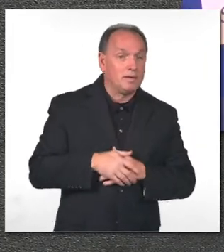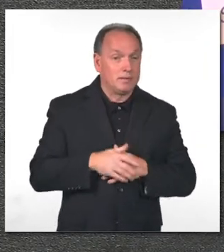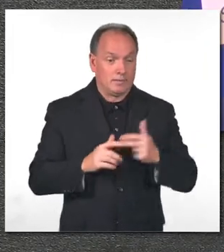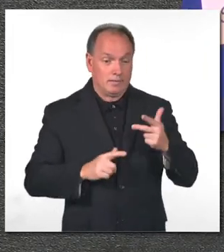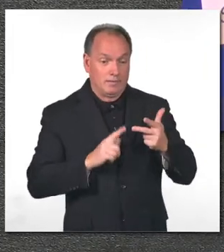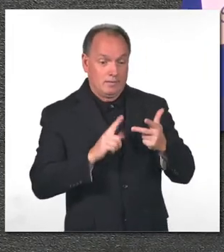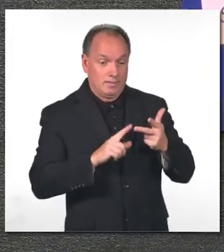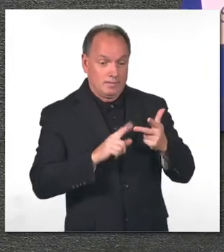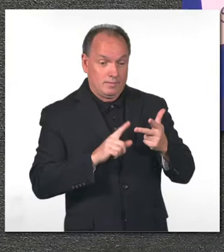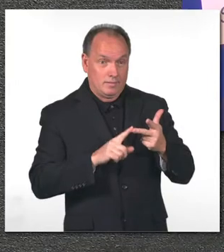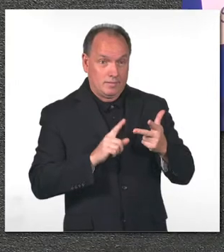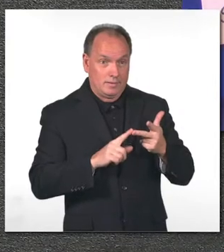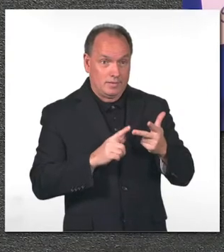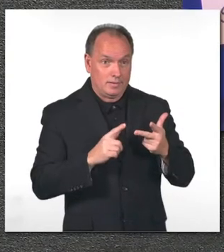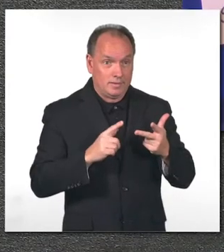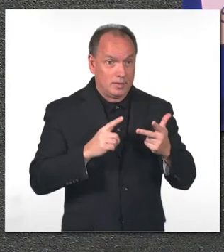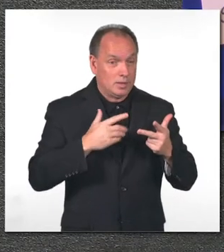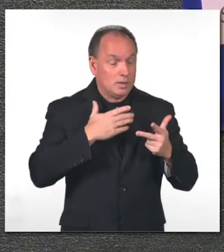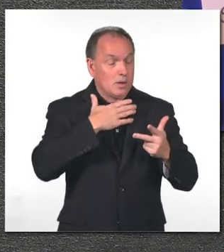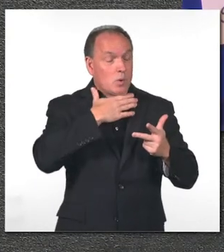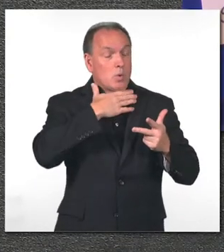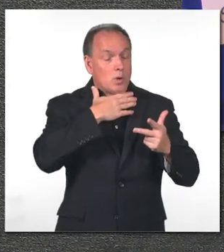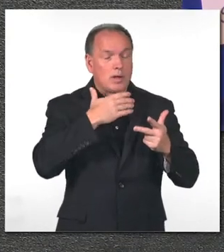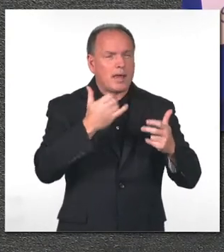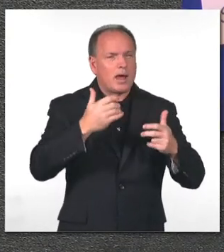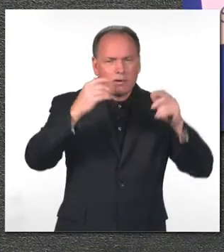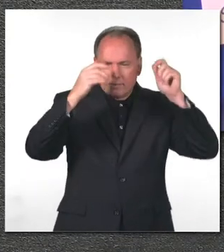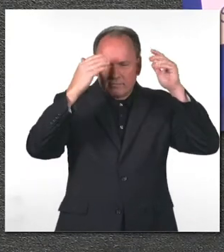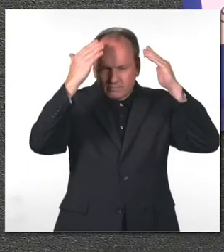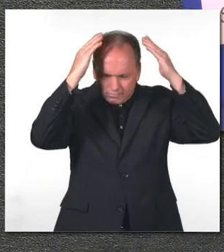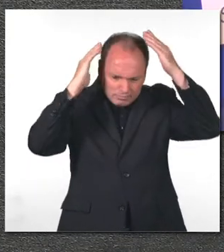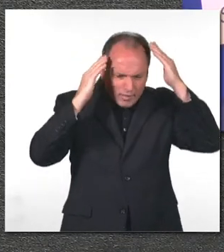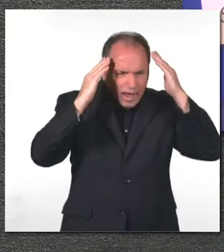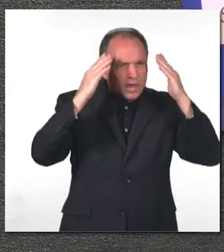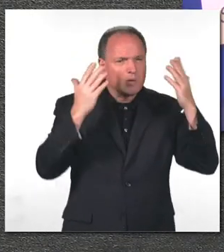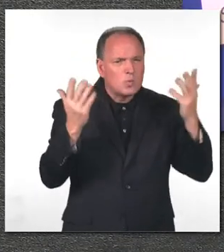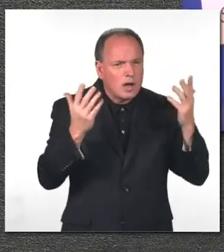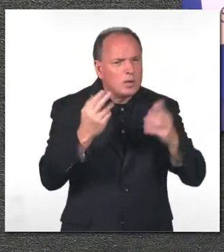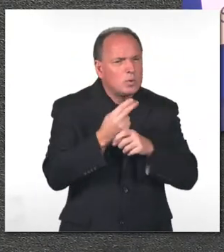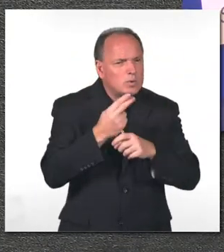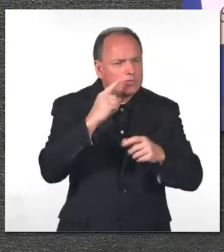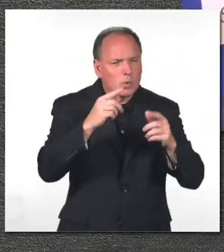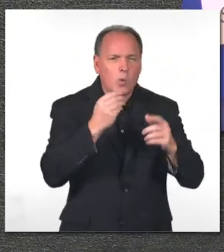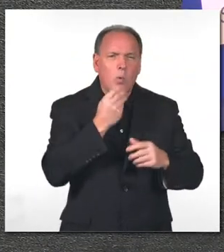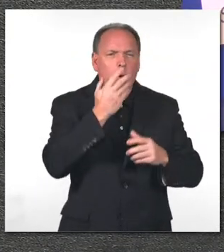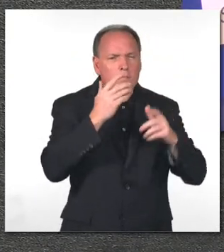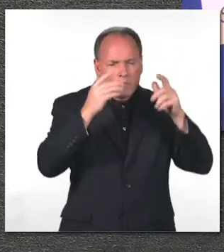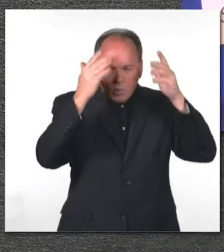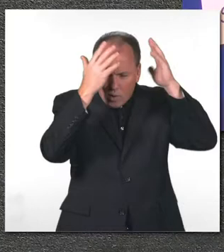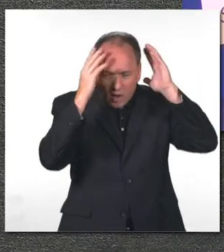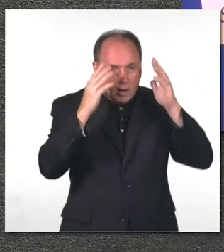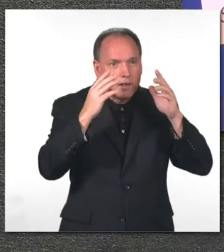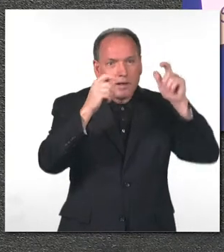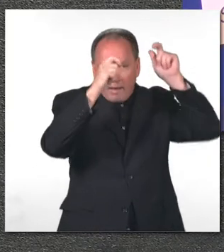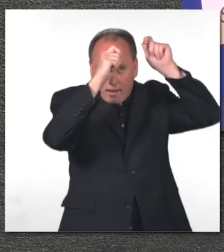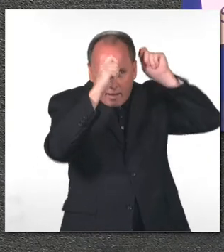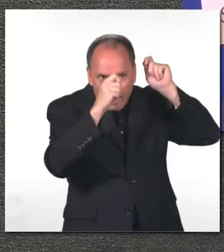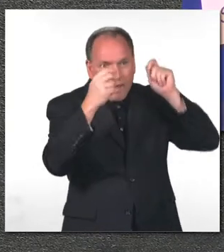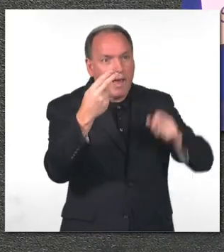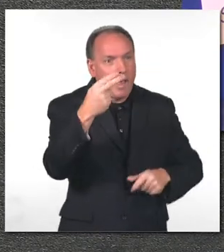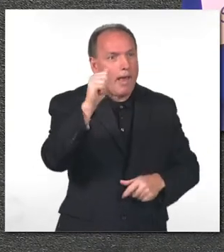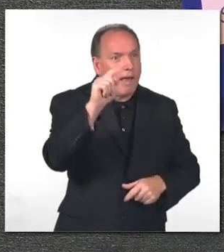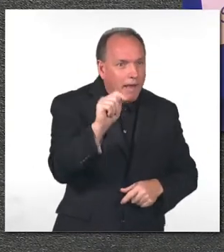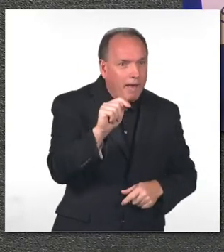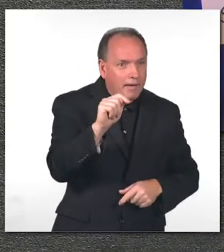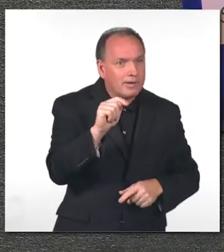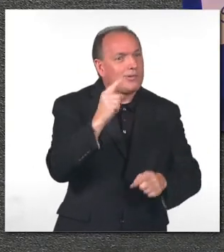Okay so my neck's nice and cozy. What can I wear on my head to keep my head warm? A hat. Very good.